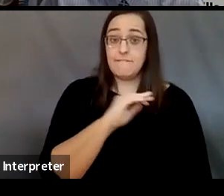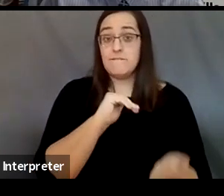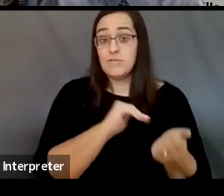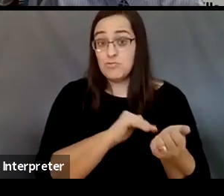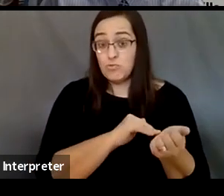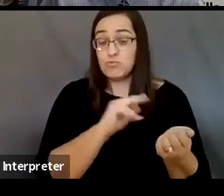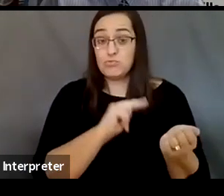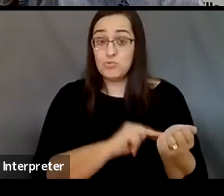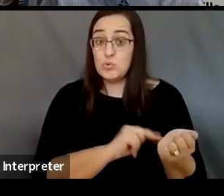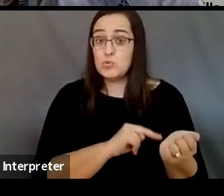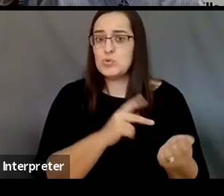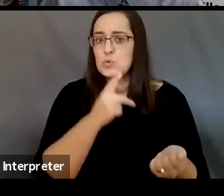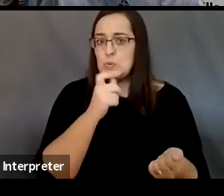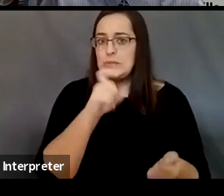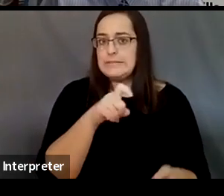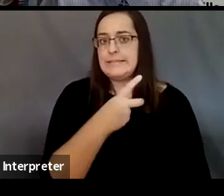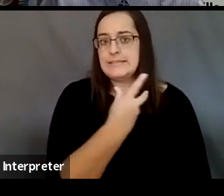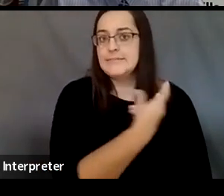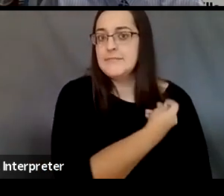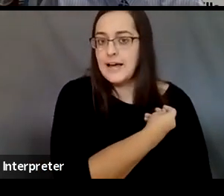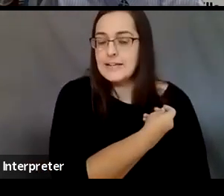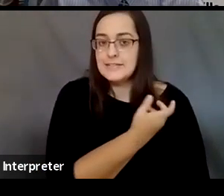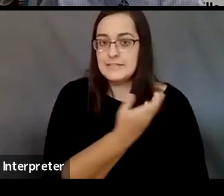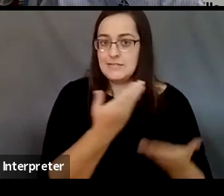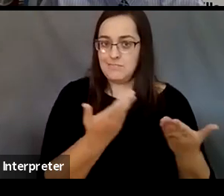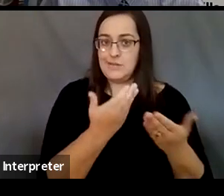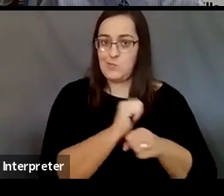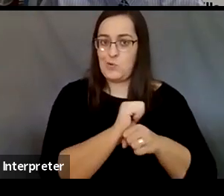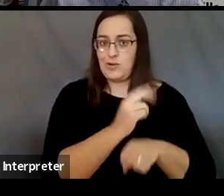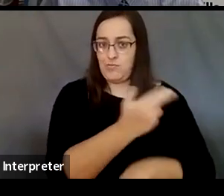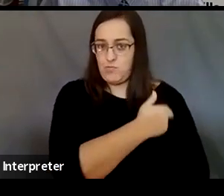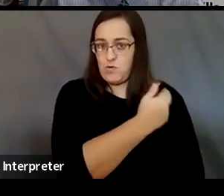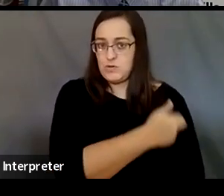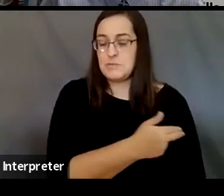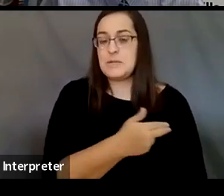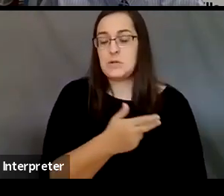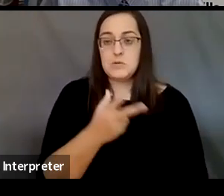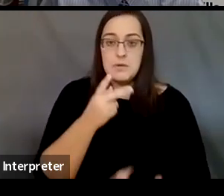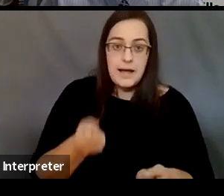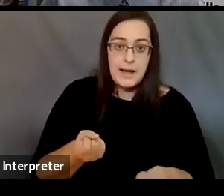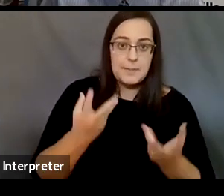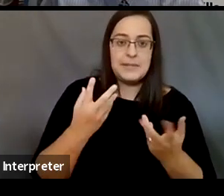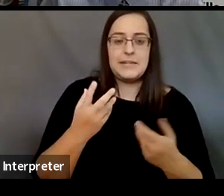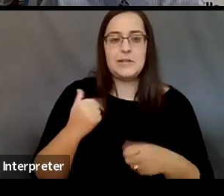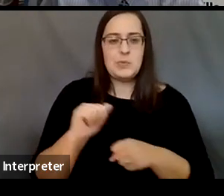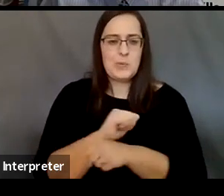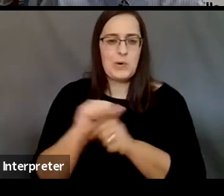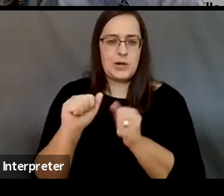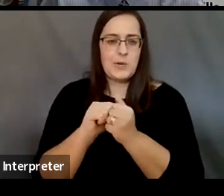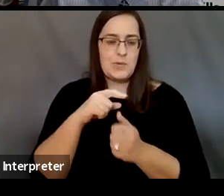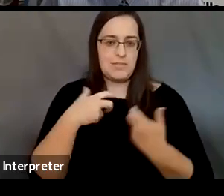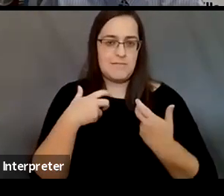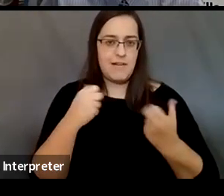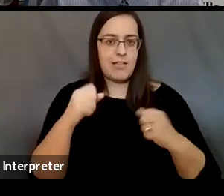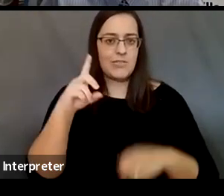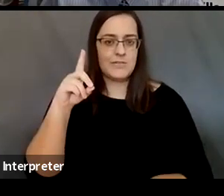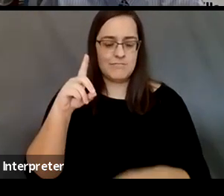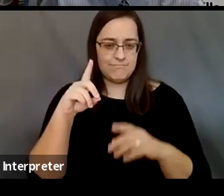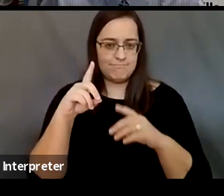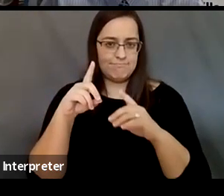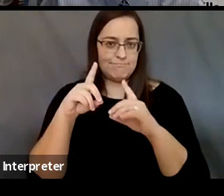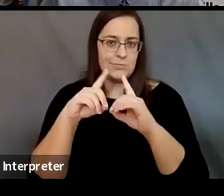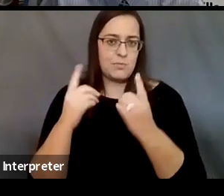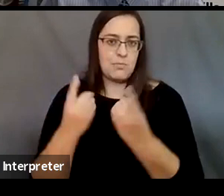at BSA that would need to be potentially and offered potentially vaccination. So we do feel like there is